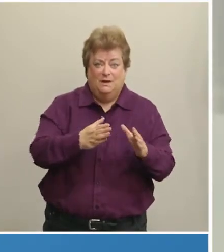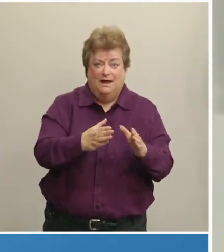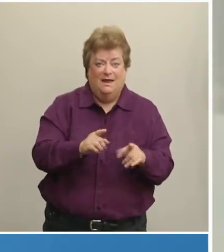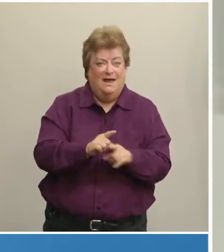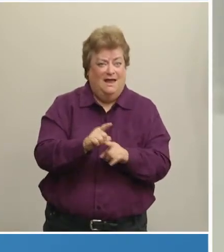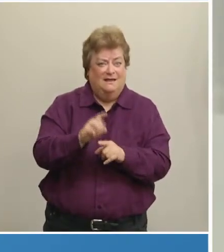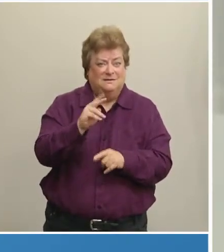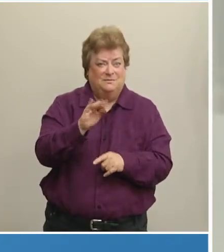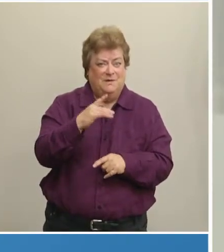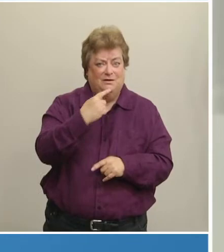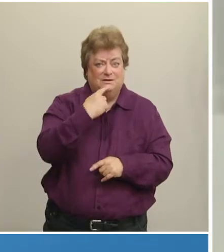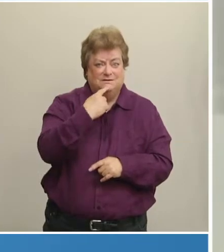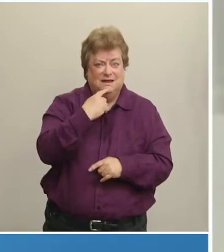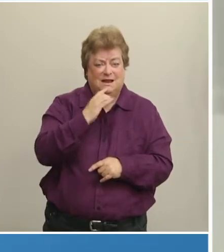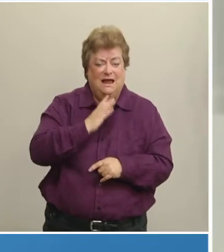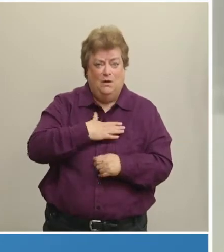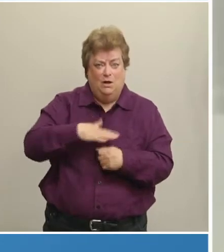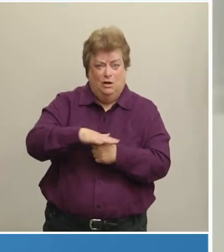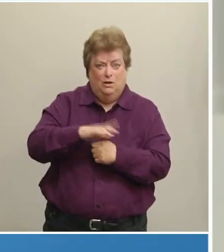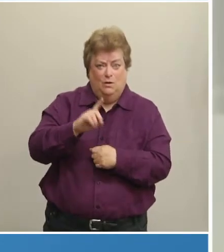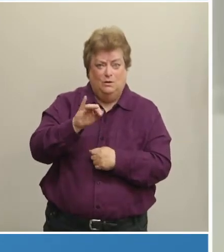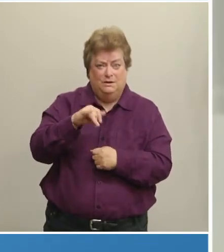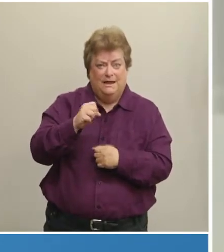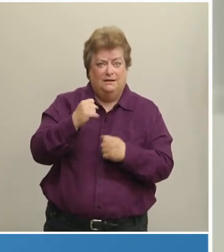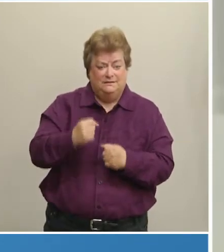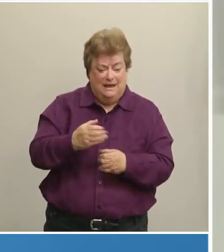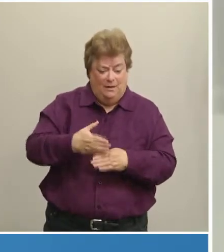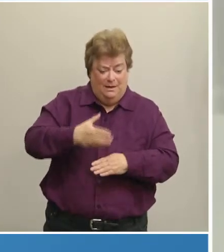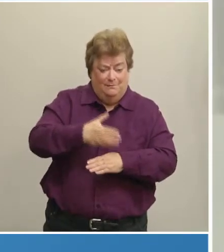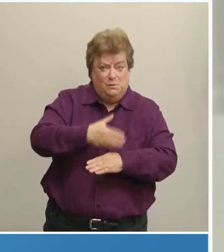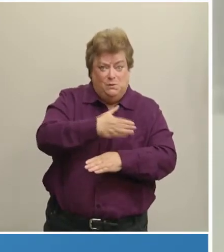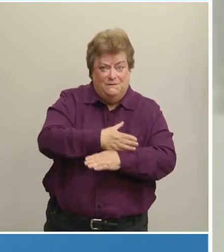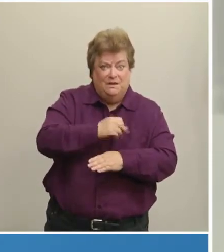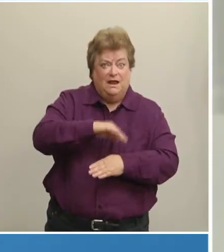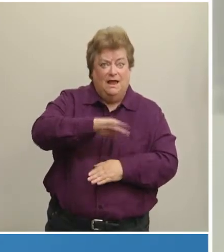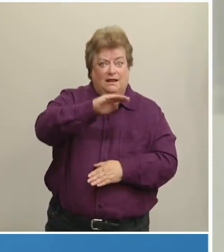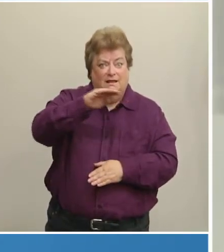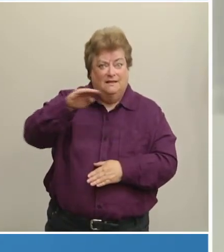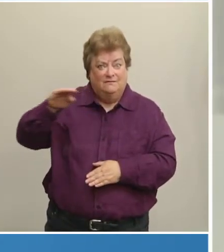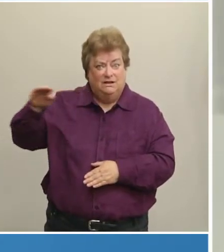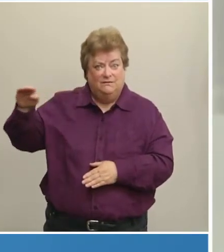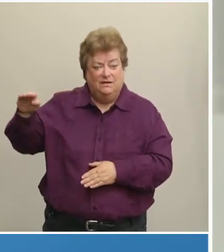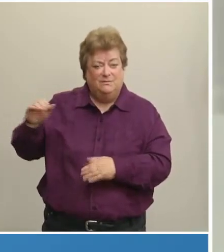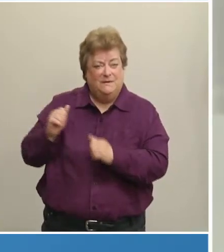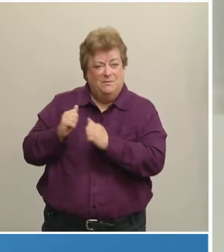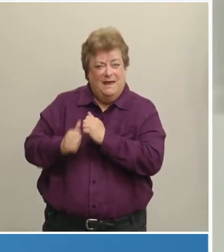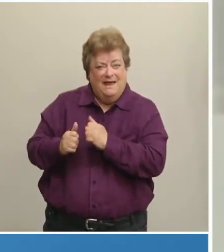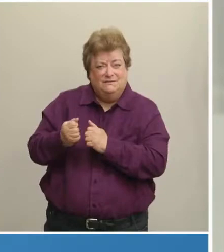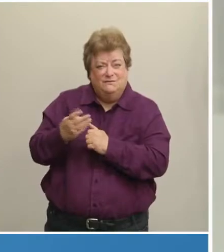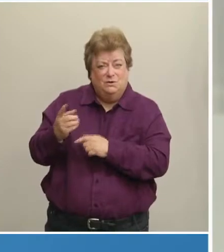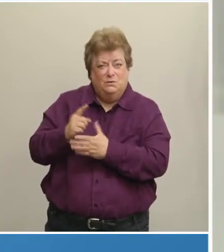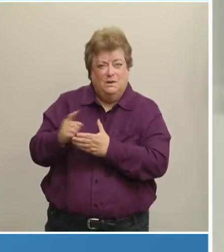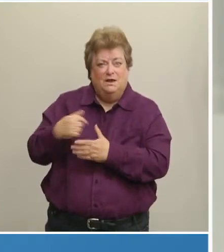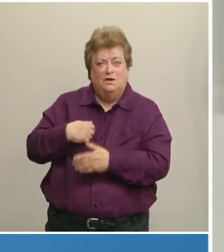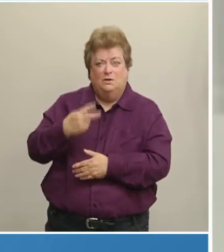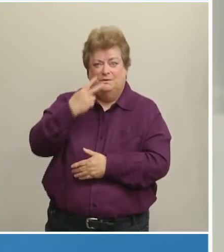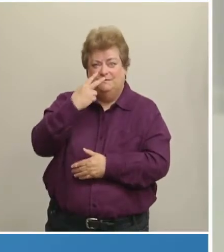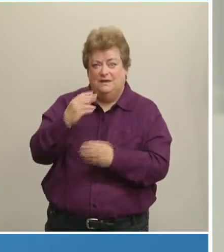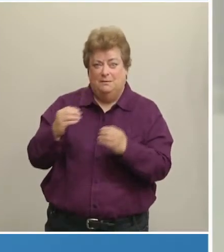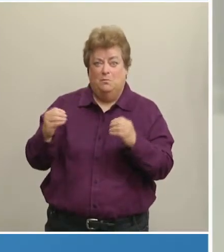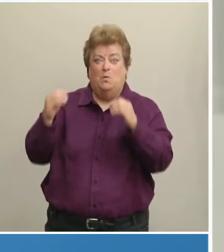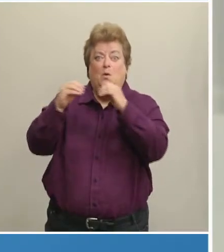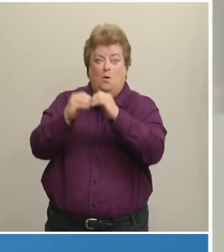we've seen much of our local data improve and level off over many weeks. However, in the past few weeks, we've seen more